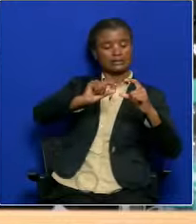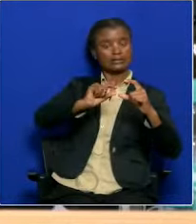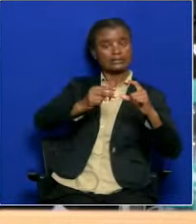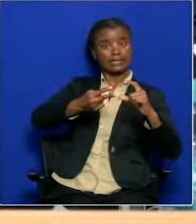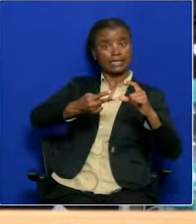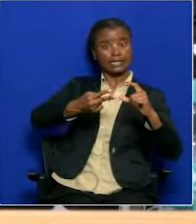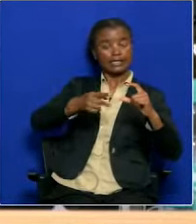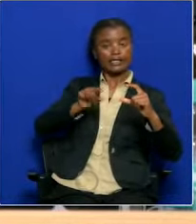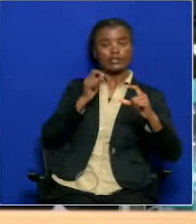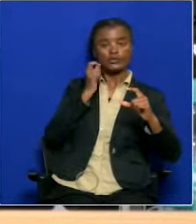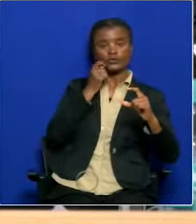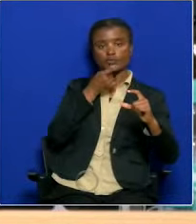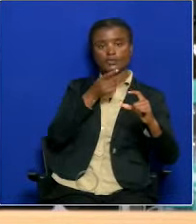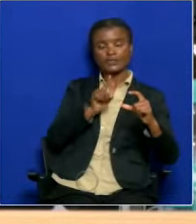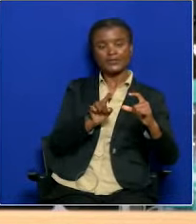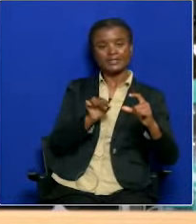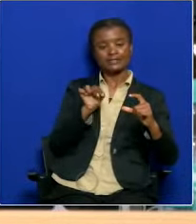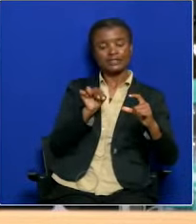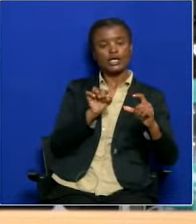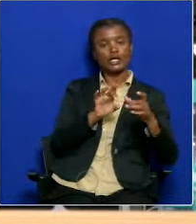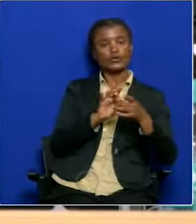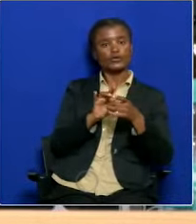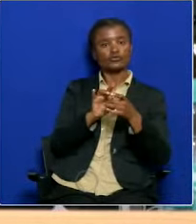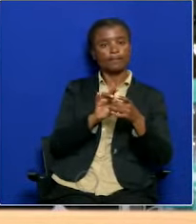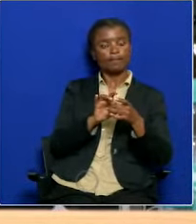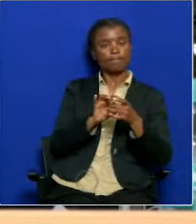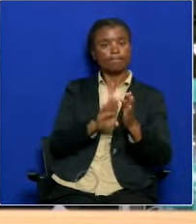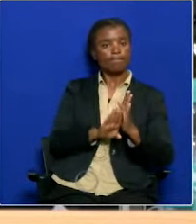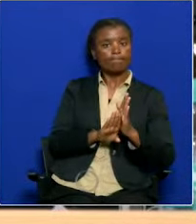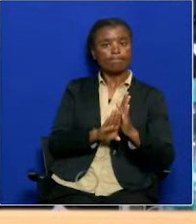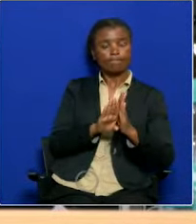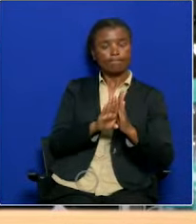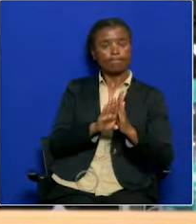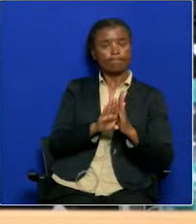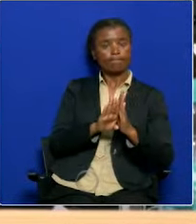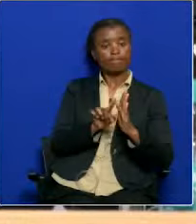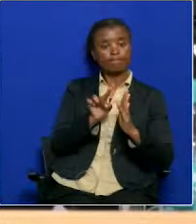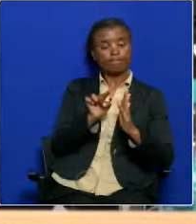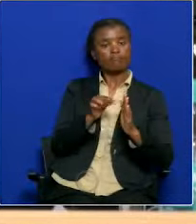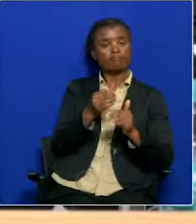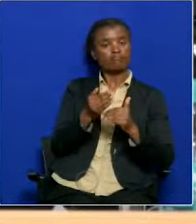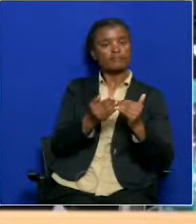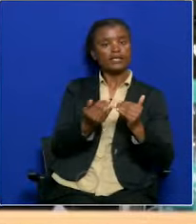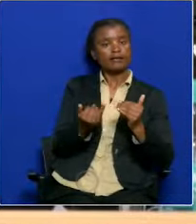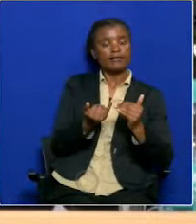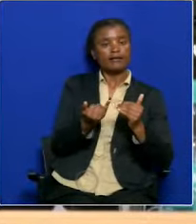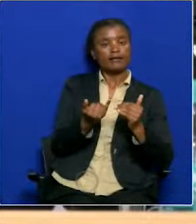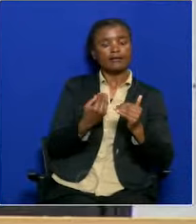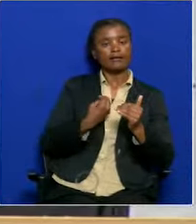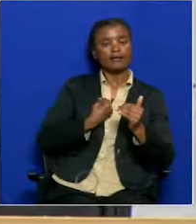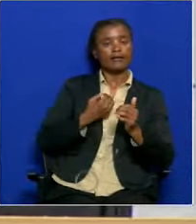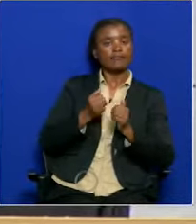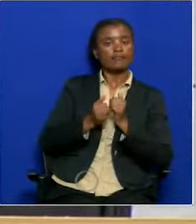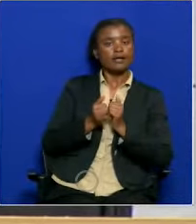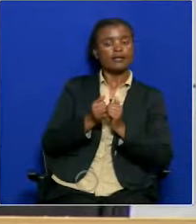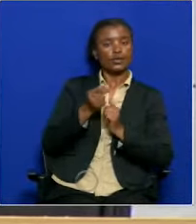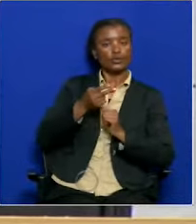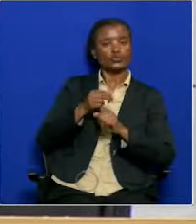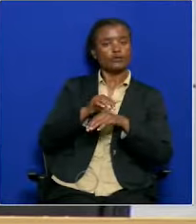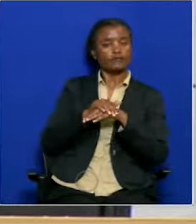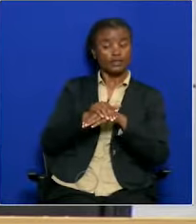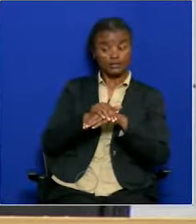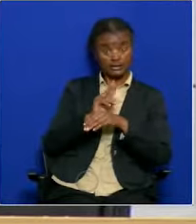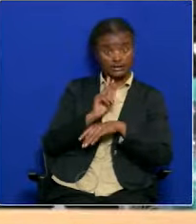relationship developed and he became like a younger brother and a friend. Do you see that? Yes.